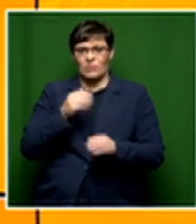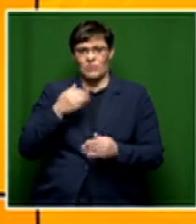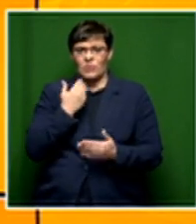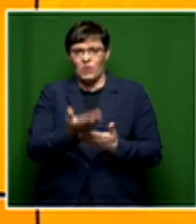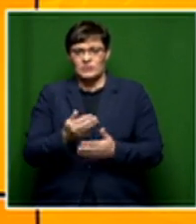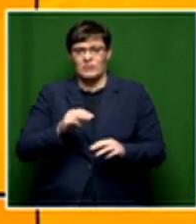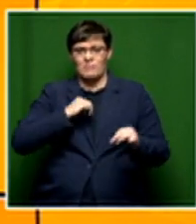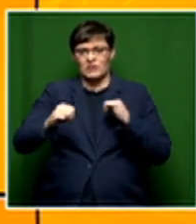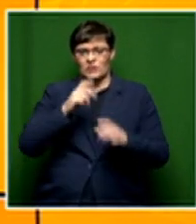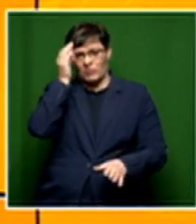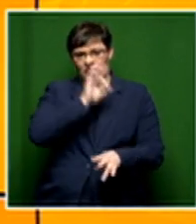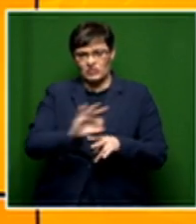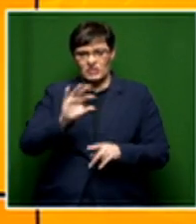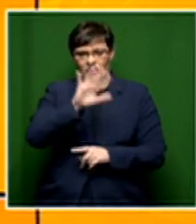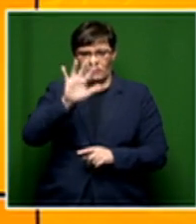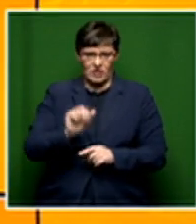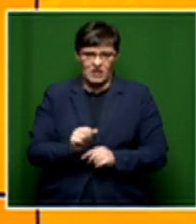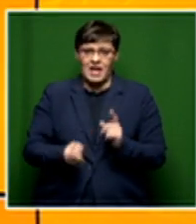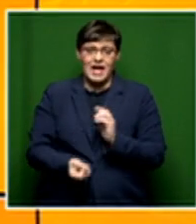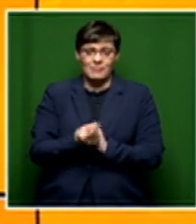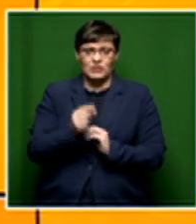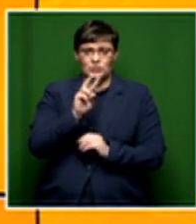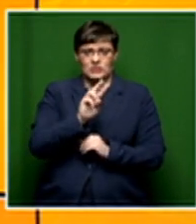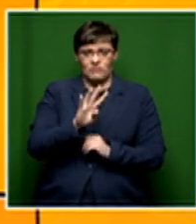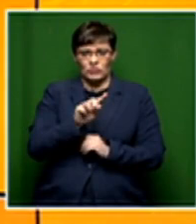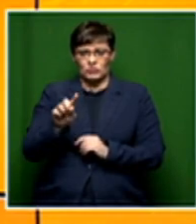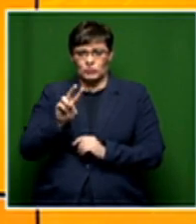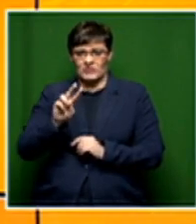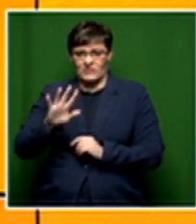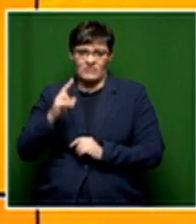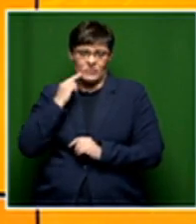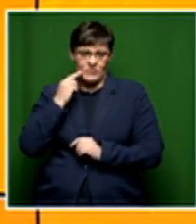Annual Procurement Conference taking place from the 24th to the 25th of November.